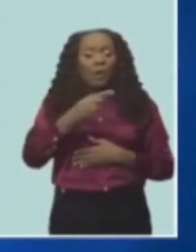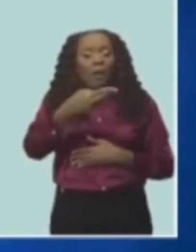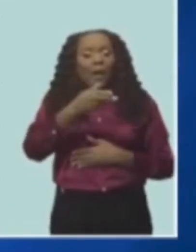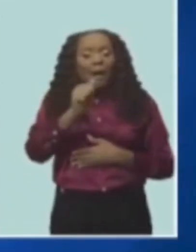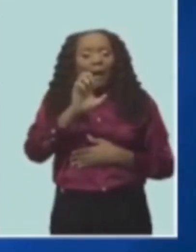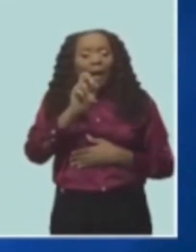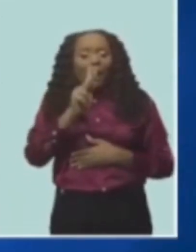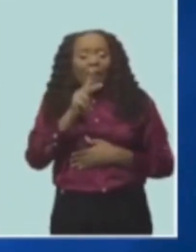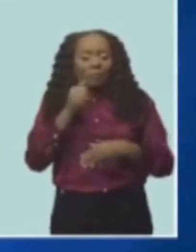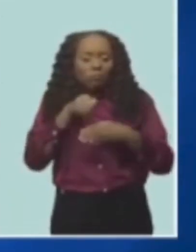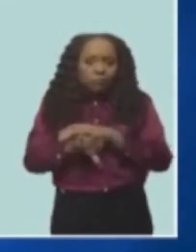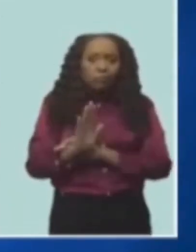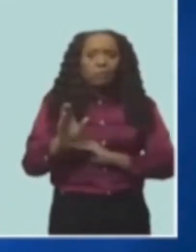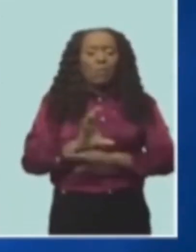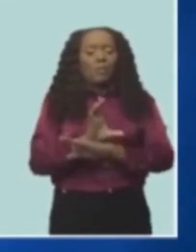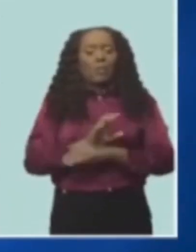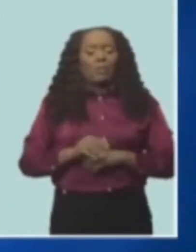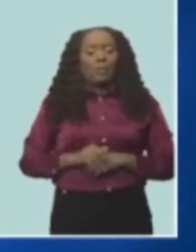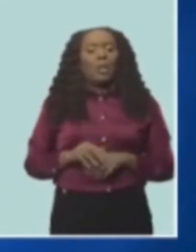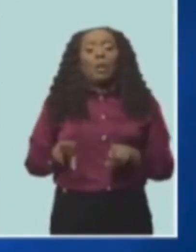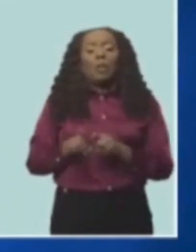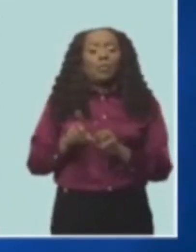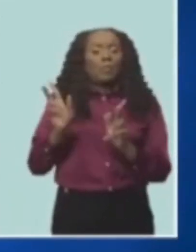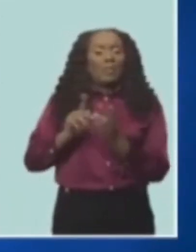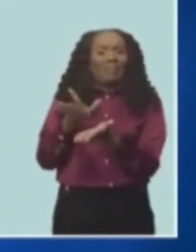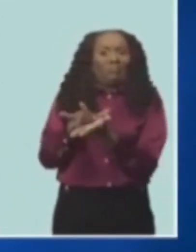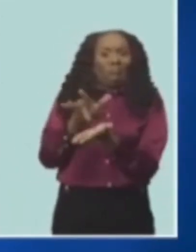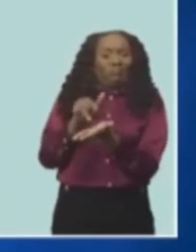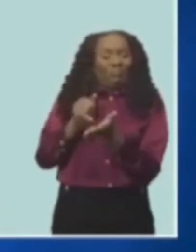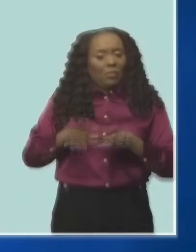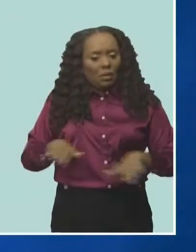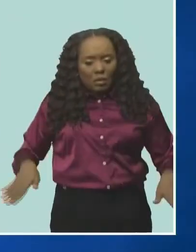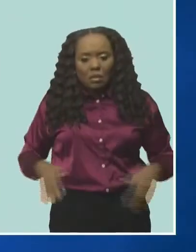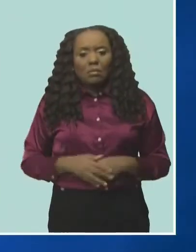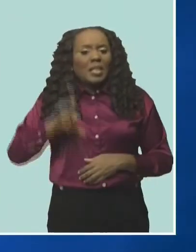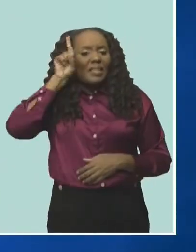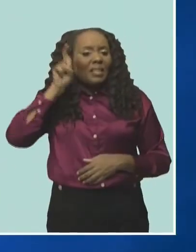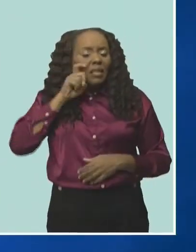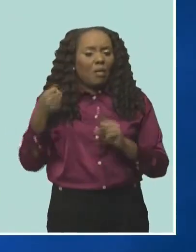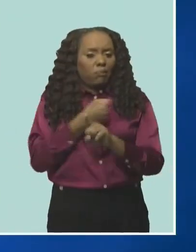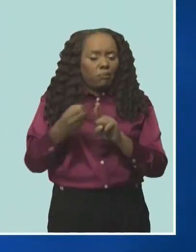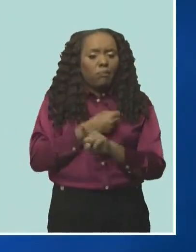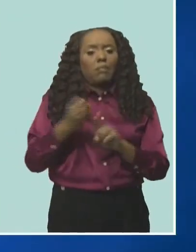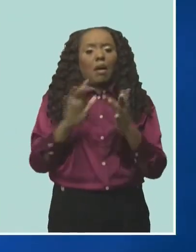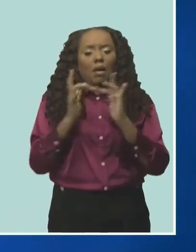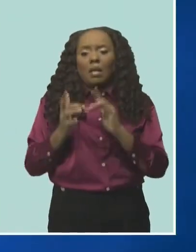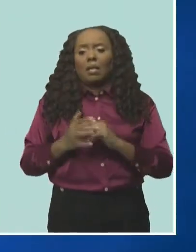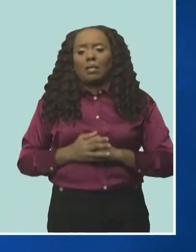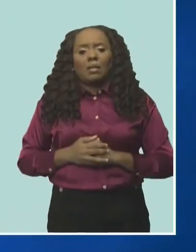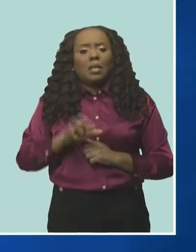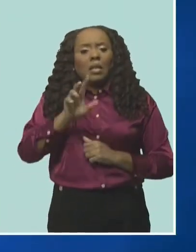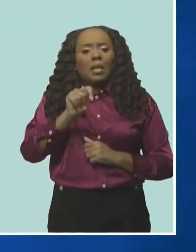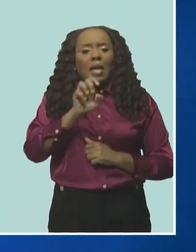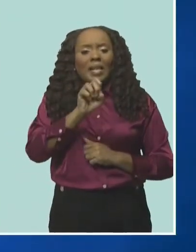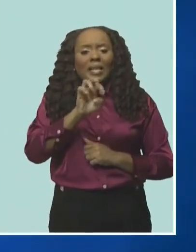people's personal data. Things like the exploitation of children and sexual violence online, issues of cyber terrorism, things like